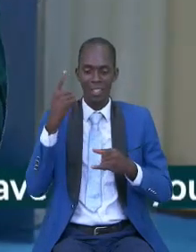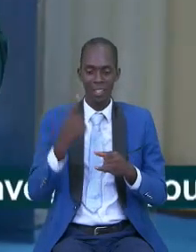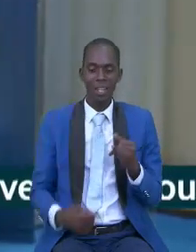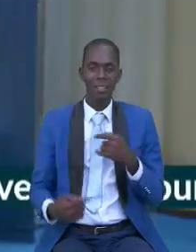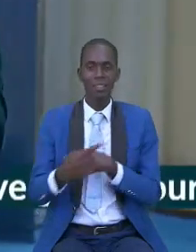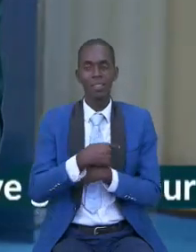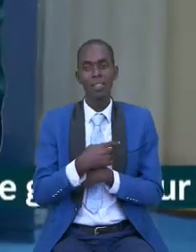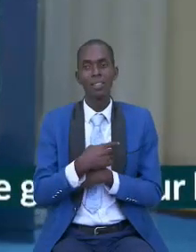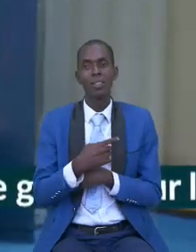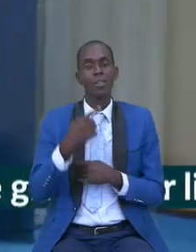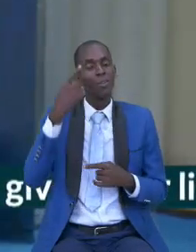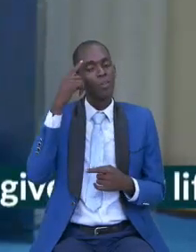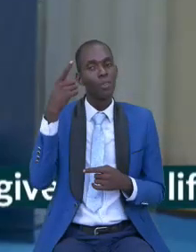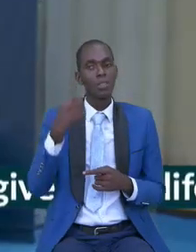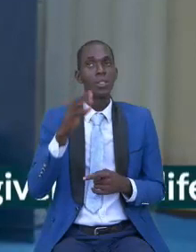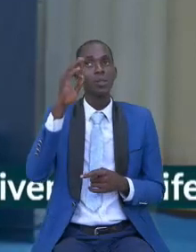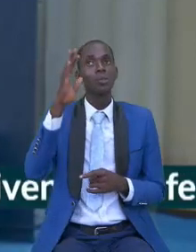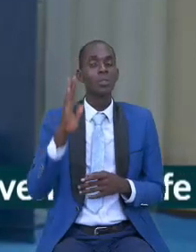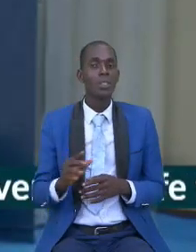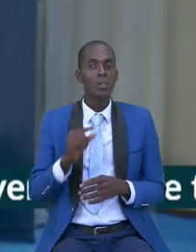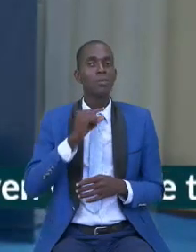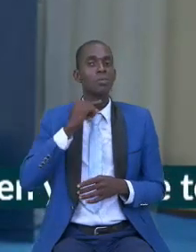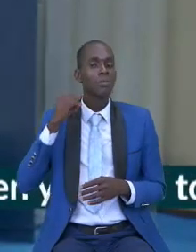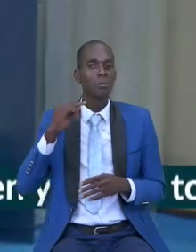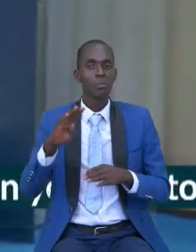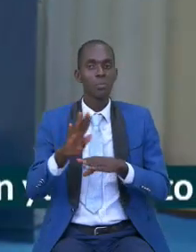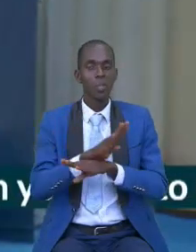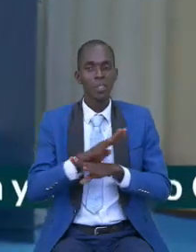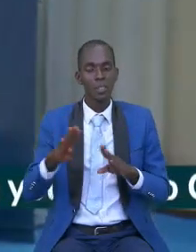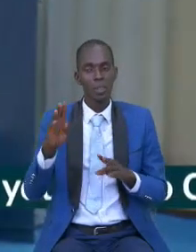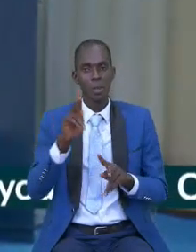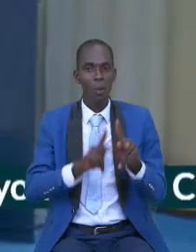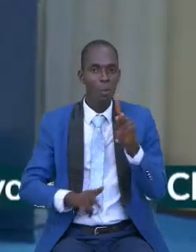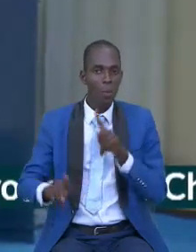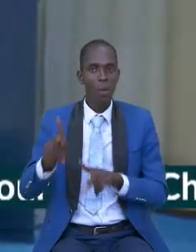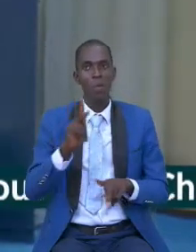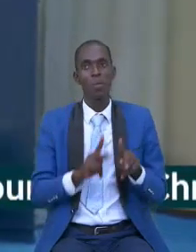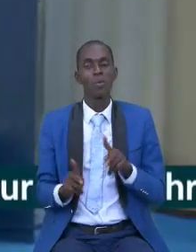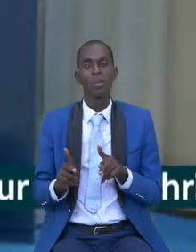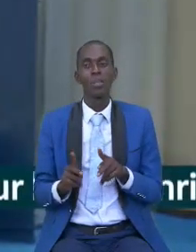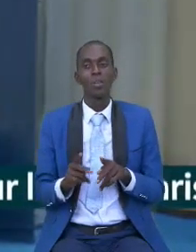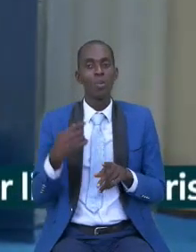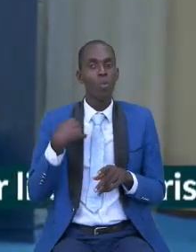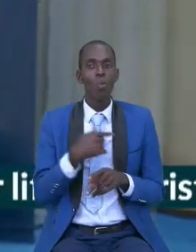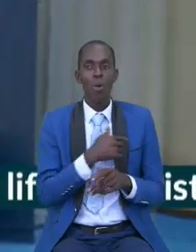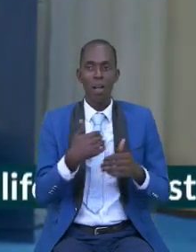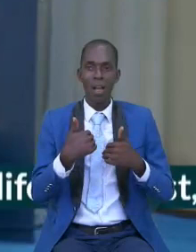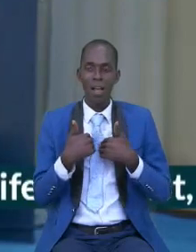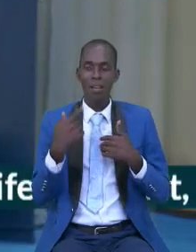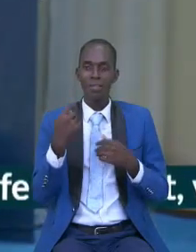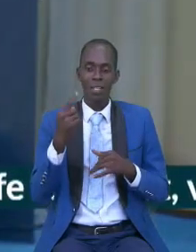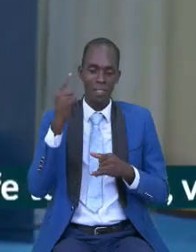ministers, professionals, business people, entrepreneurs. We have the last